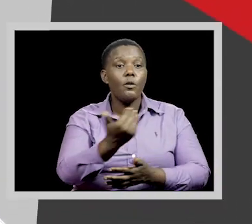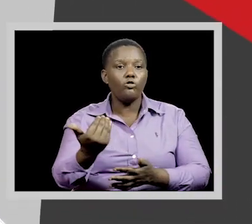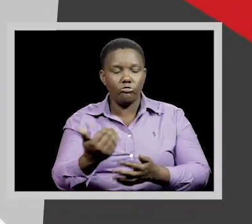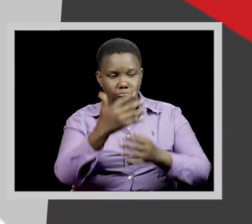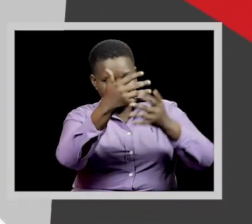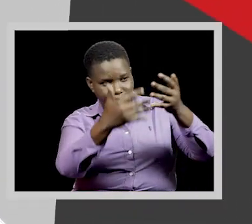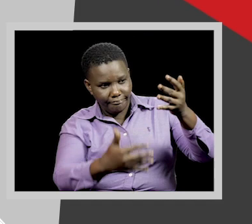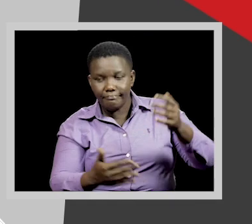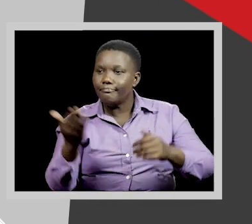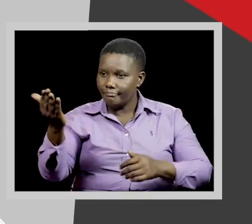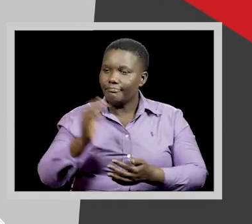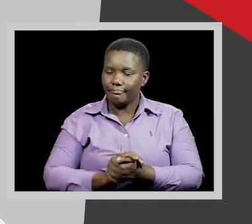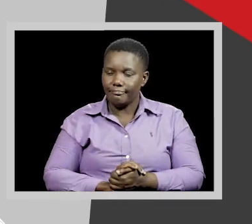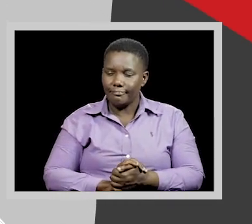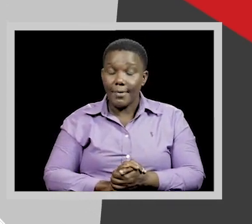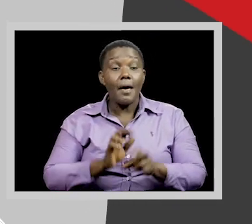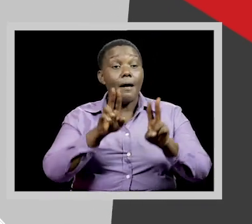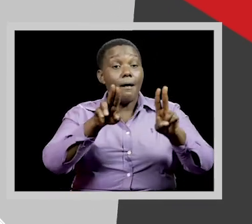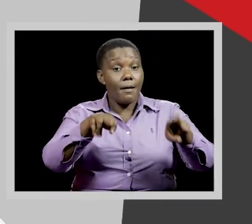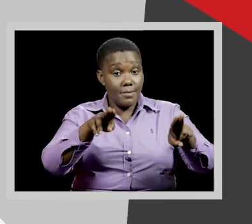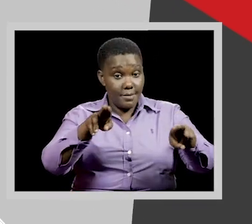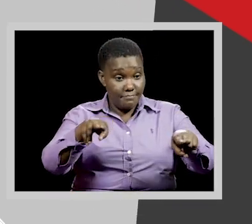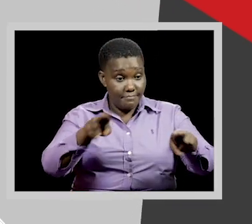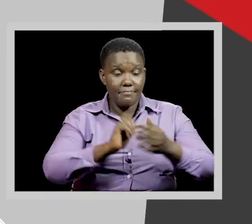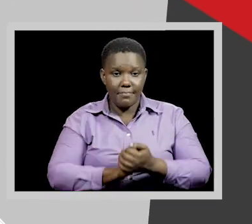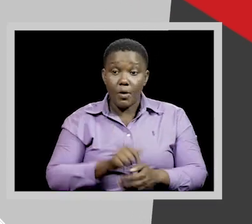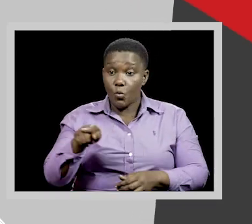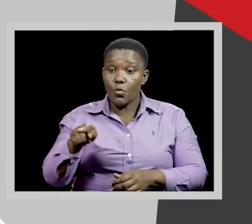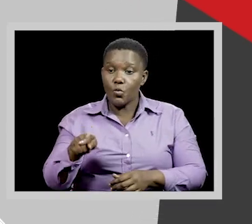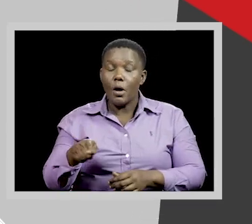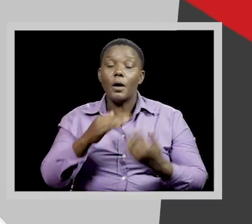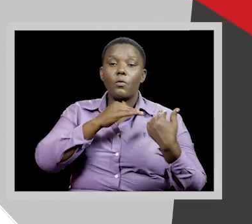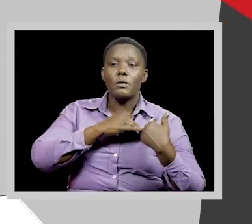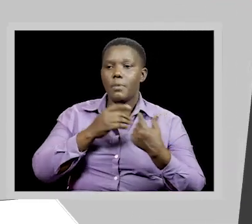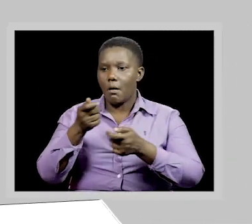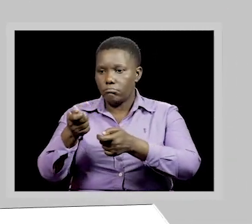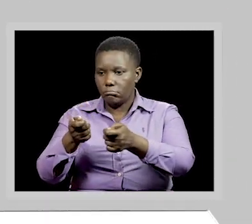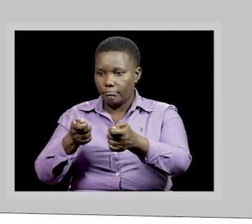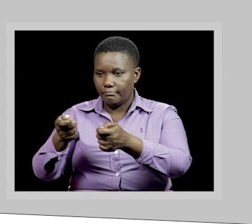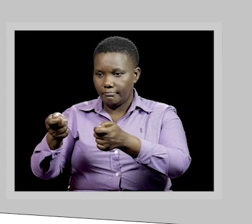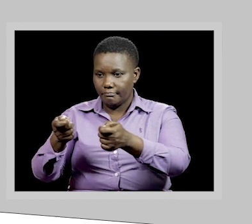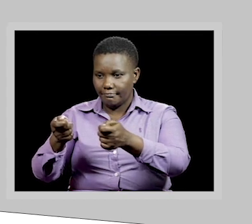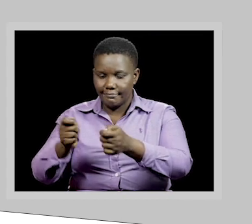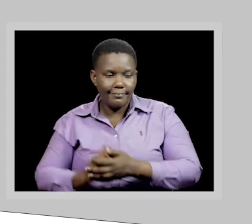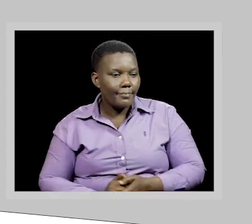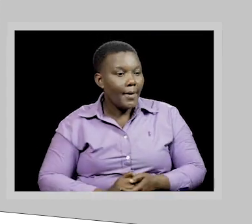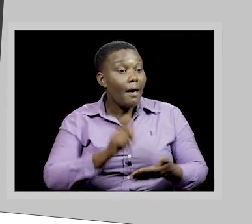Resident Magistrate, responsible for leading proceedings. Clerks,